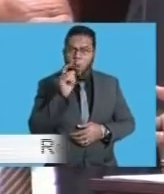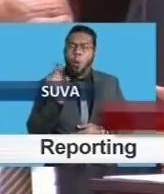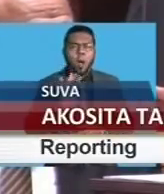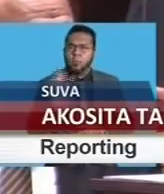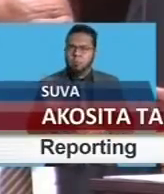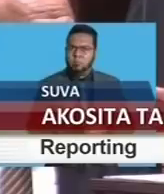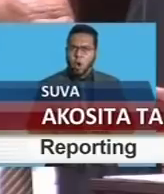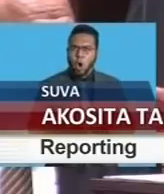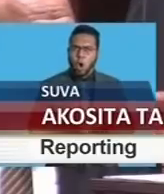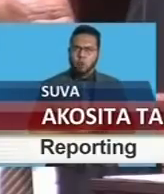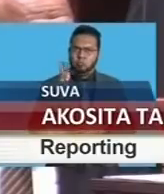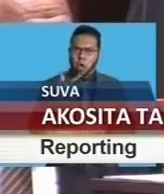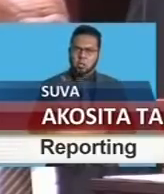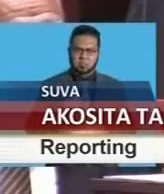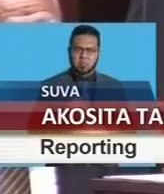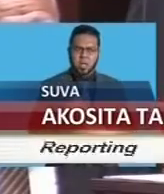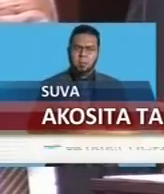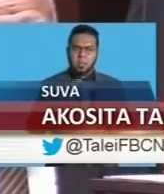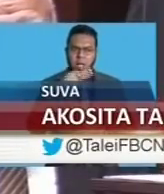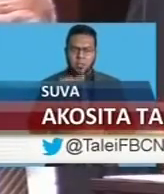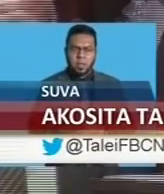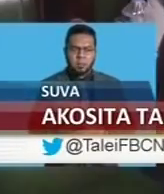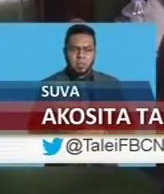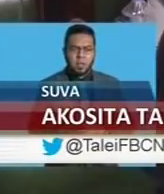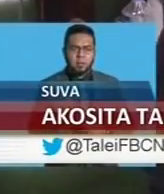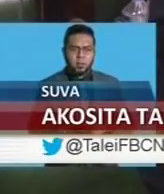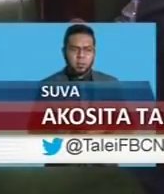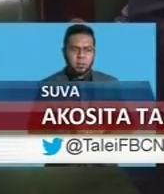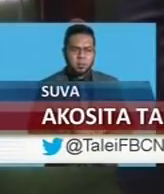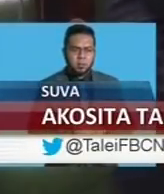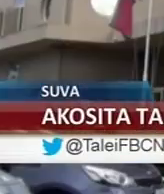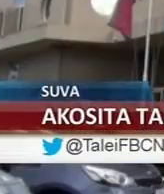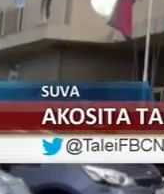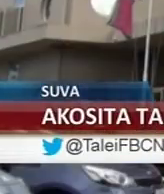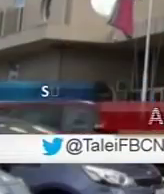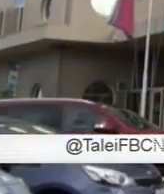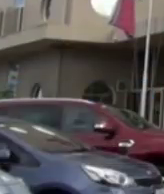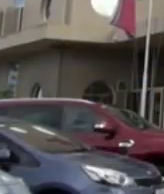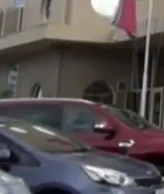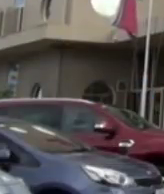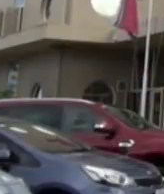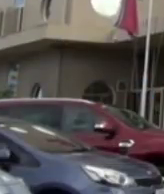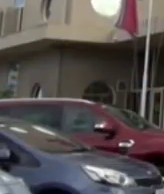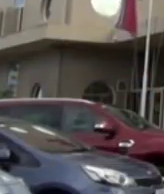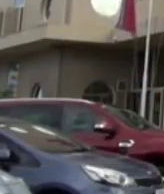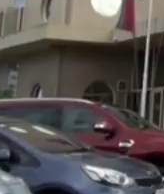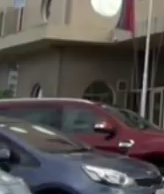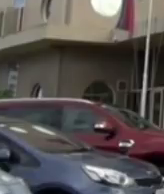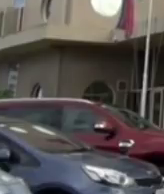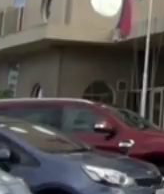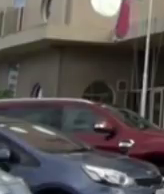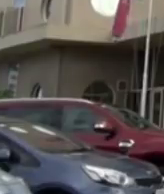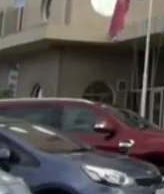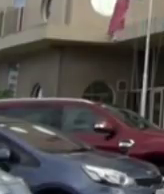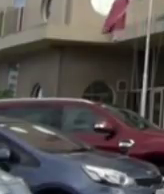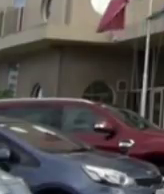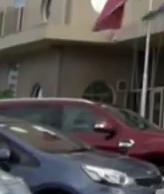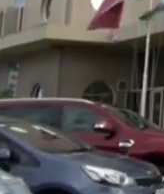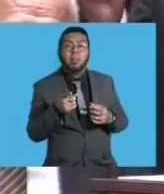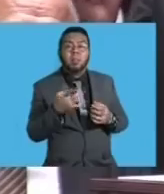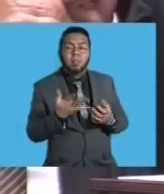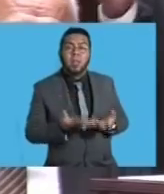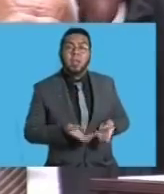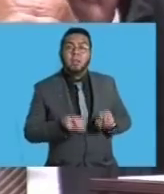The Attorney General labelled Niko Nawaikula a notorious in Parliament for making a comment about FICAC being listed under